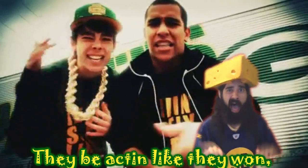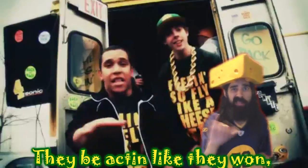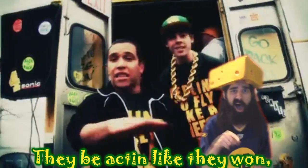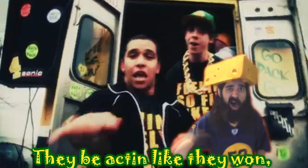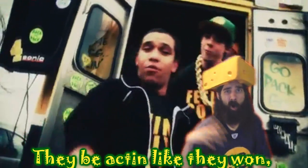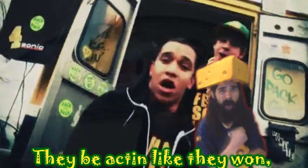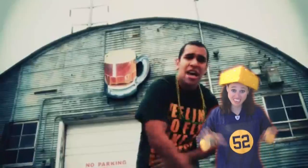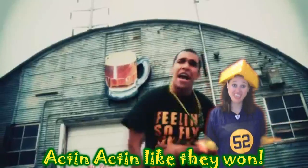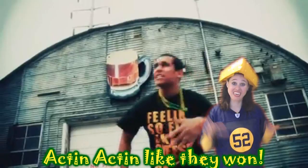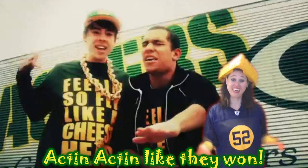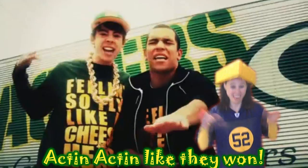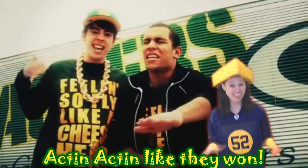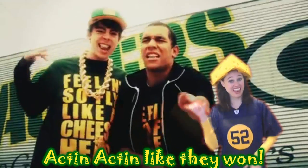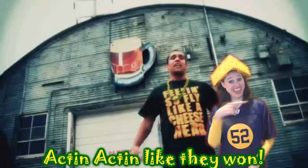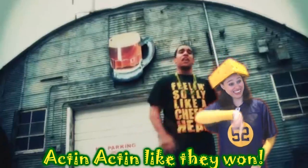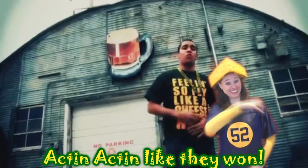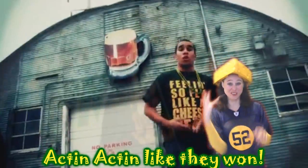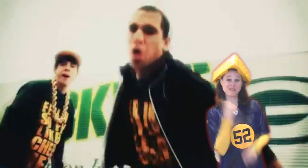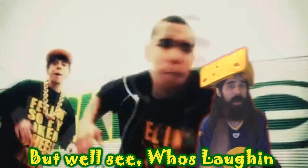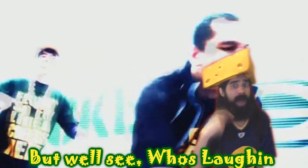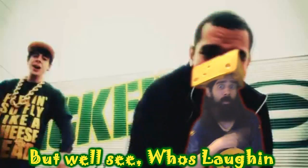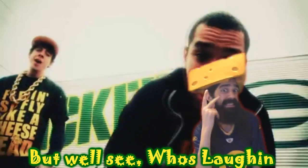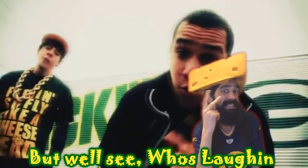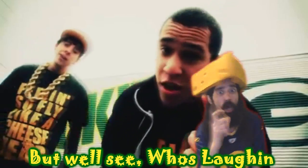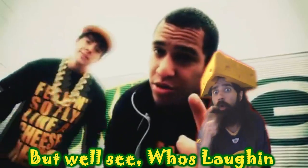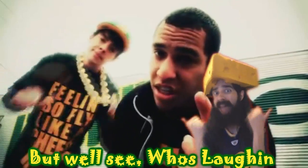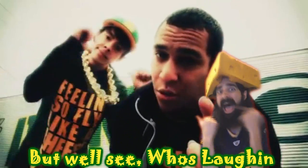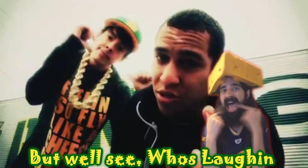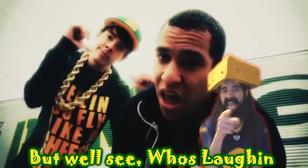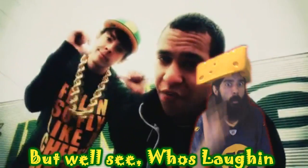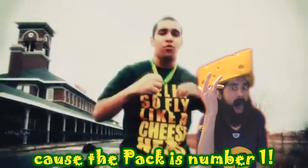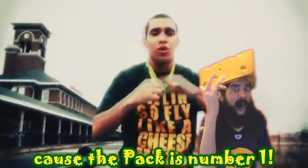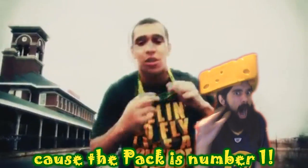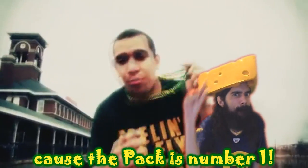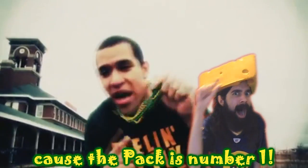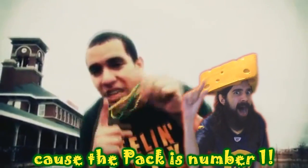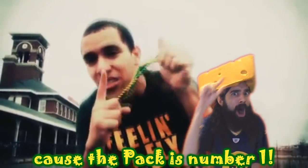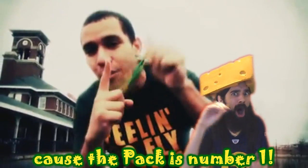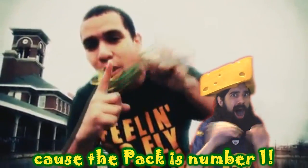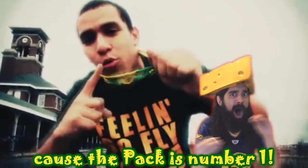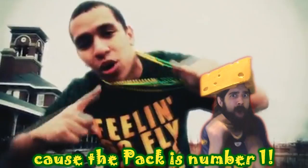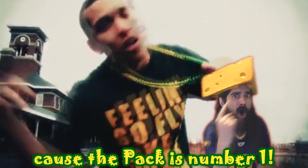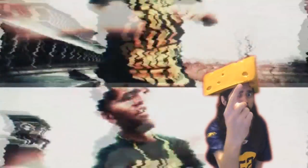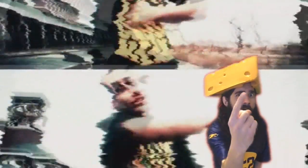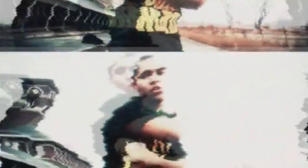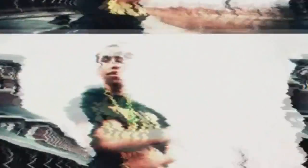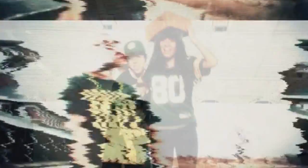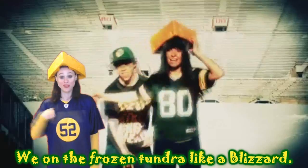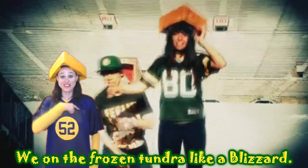be acting like they won. Acting, acting like they won. What? We'll see who's laughing, cause the pack is number